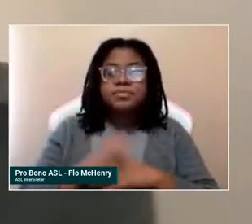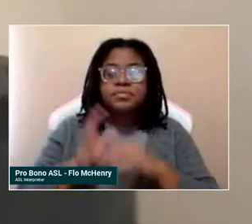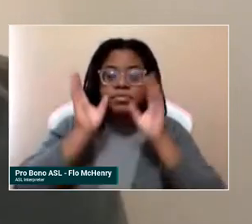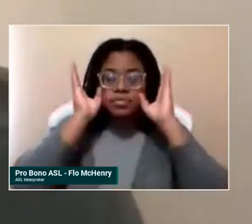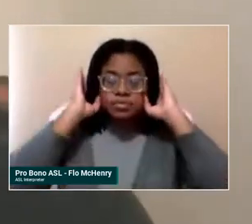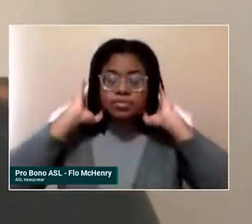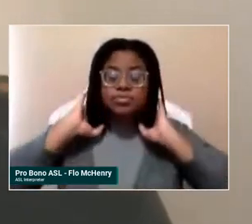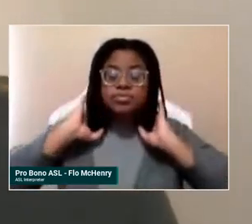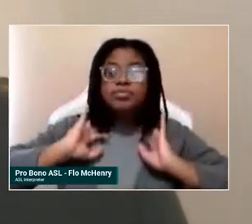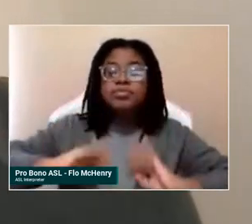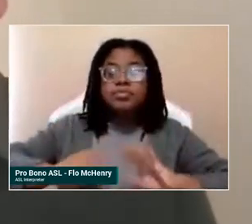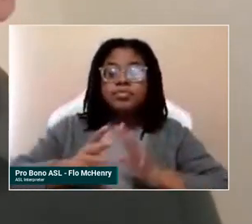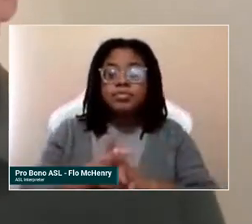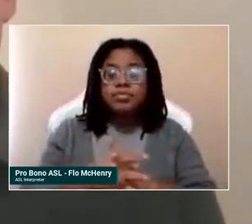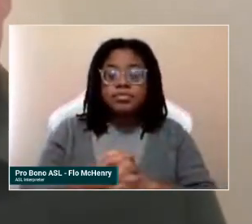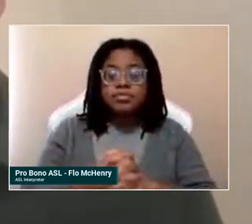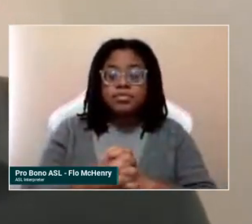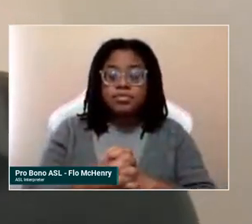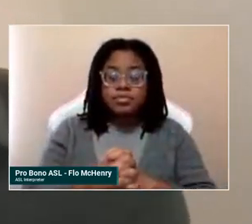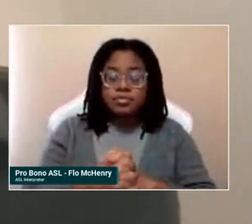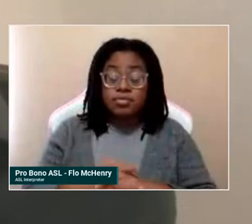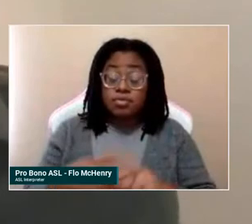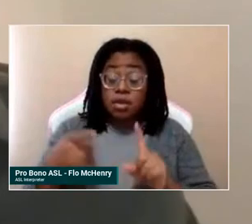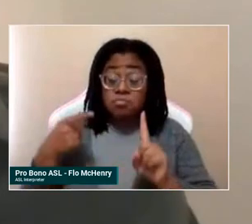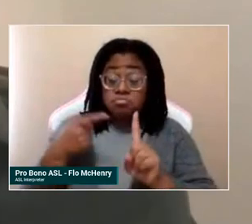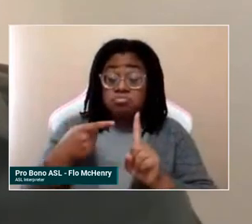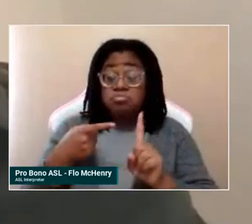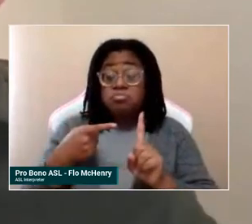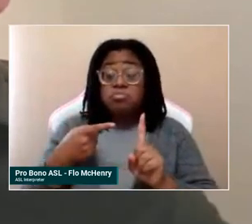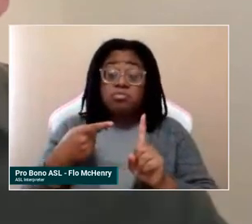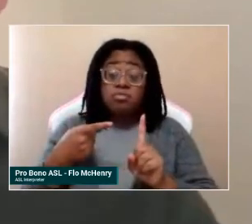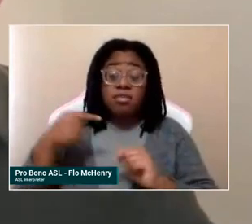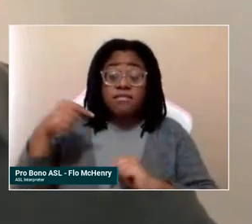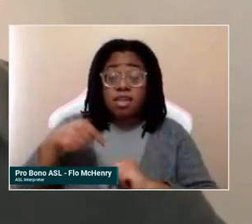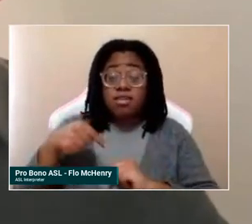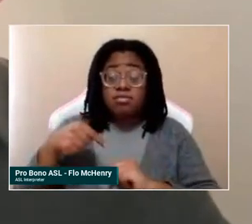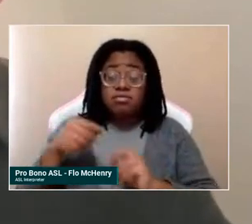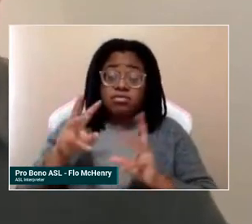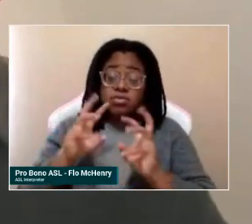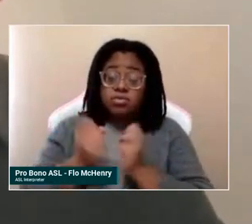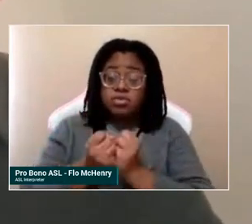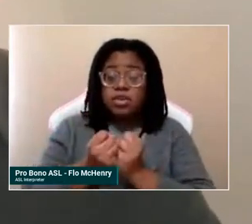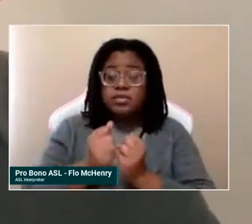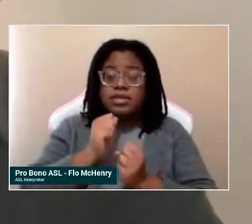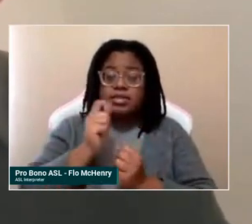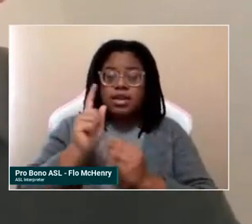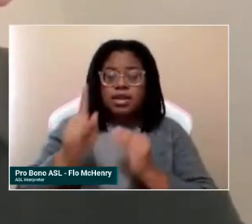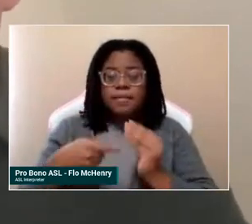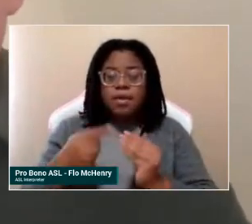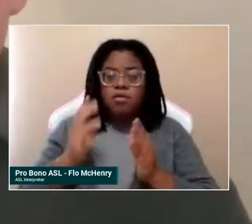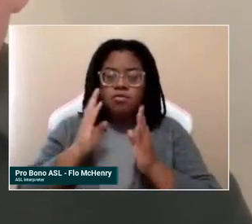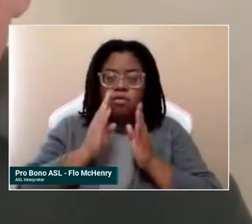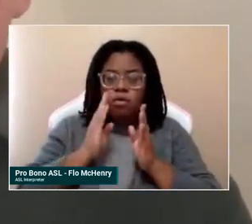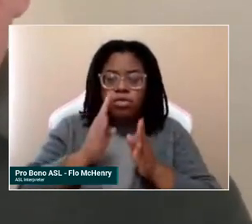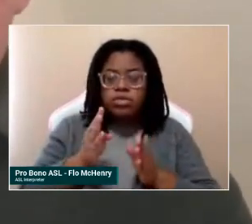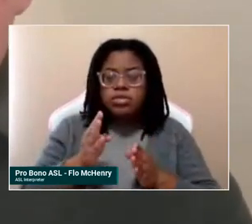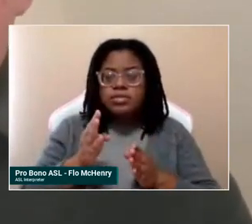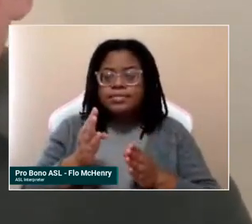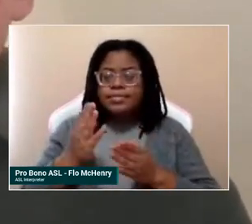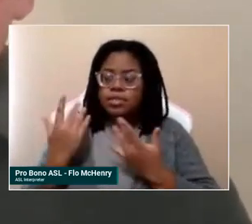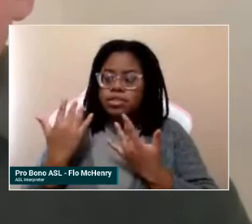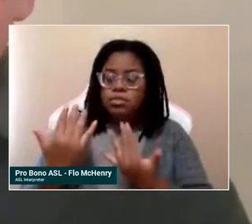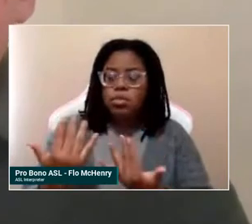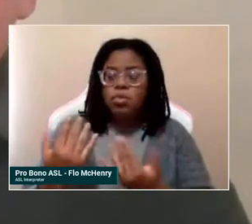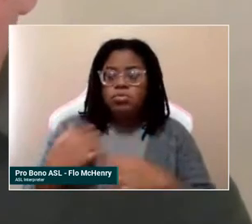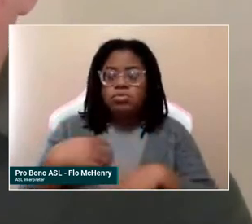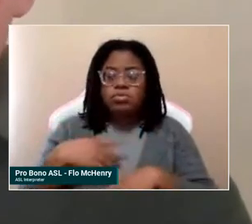the purpose of this session isn't to dwell too much on the heat and smoke or drought that we've been experiencing, and